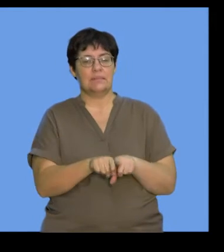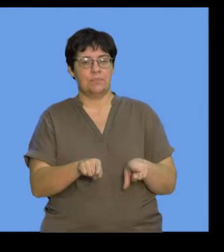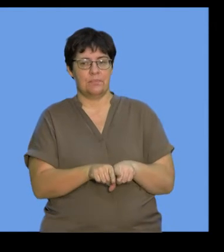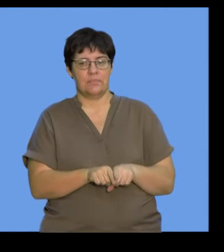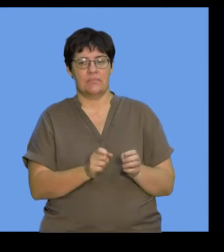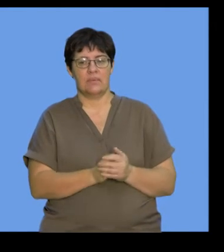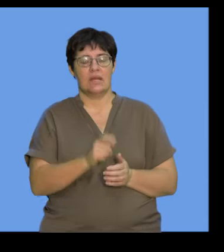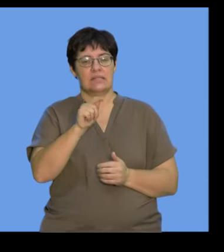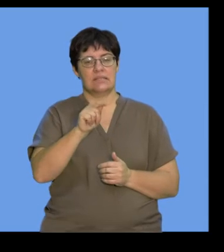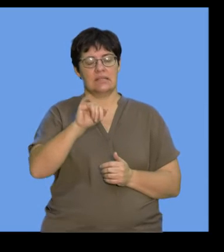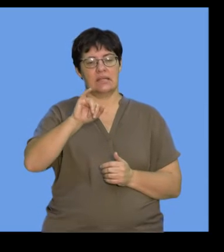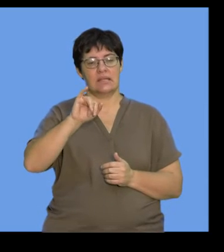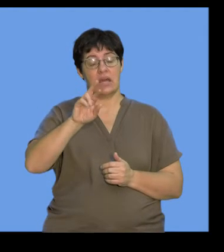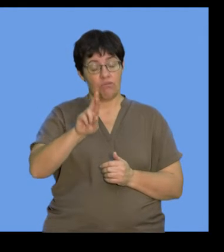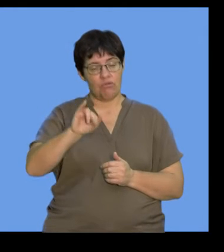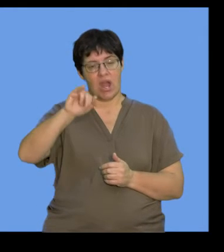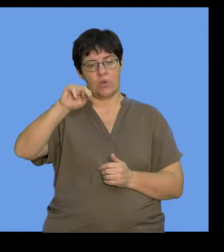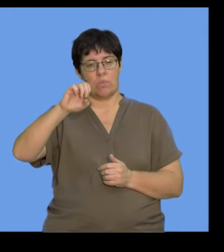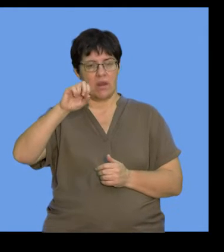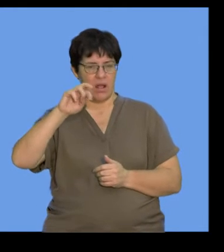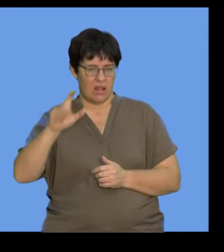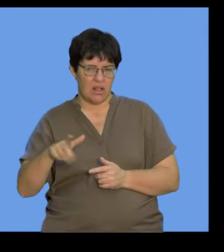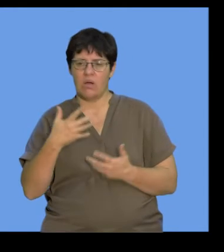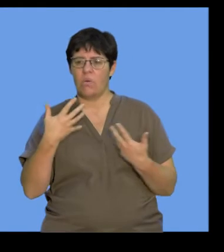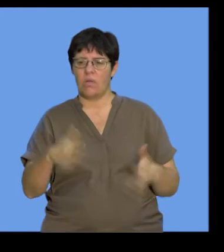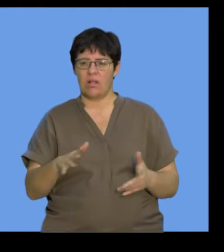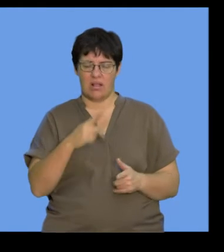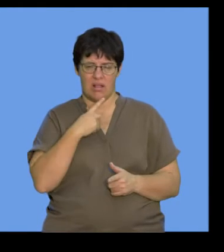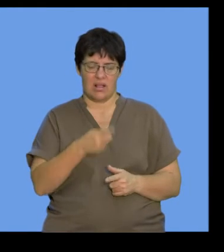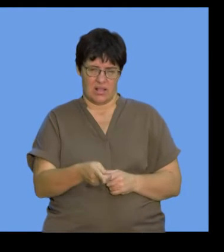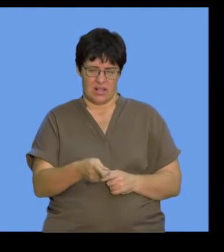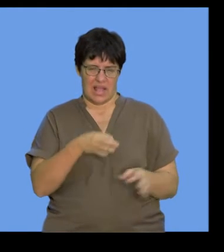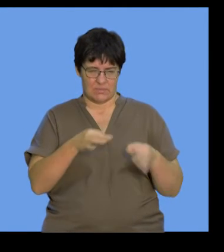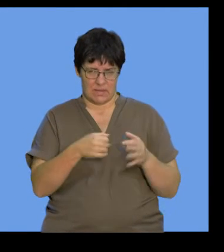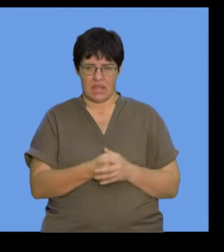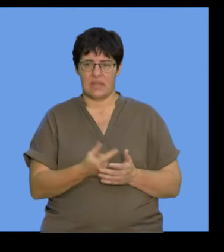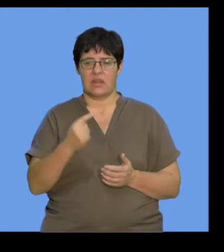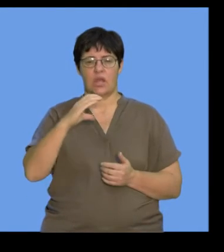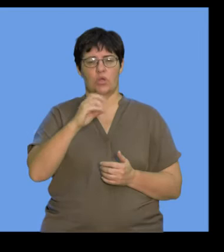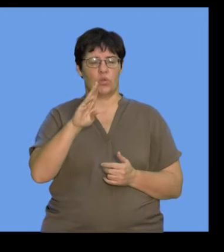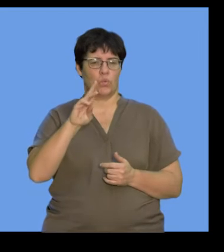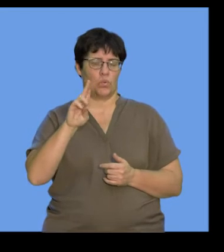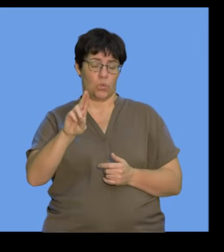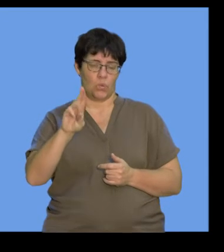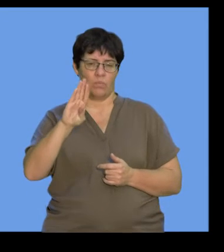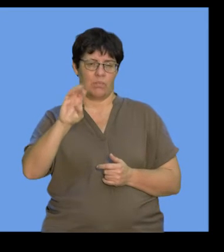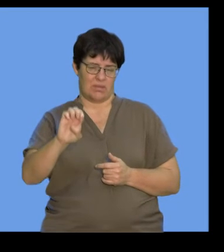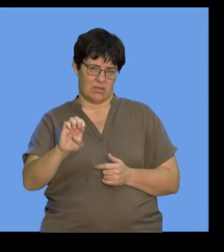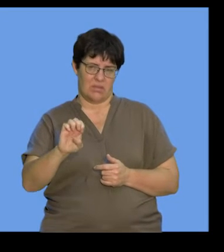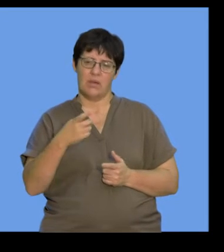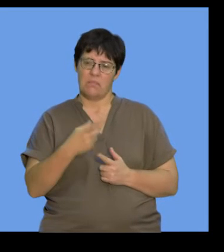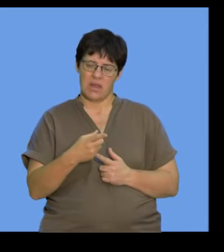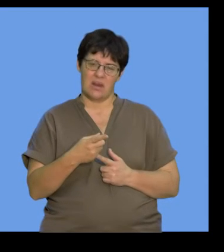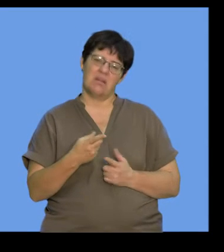a trinomial. Remember, a trinomial, we've already spoken about this. And then a cube will just be something to